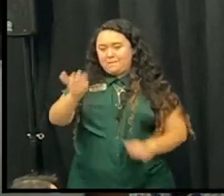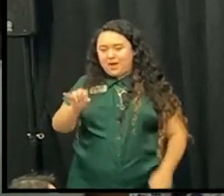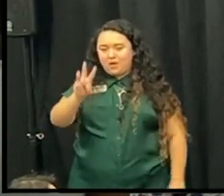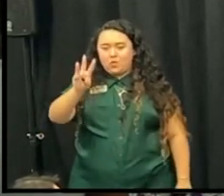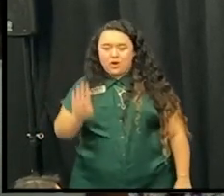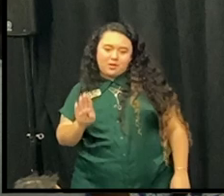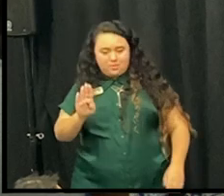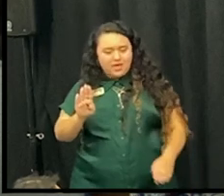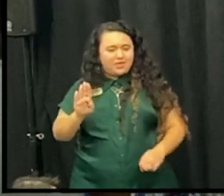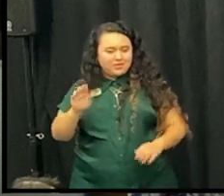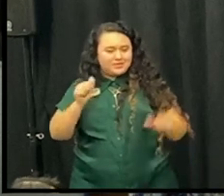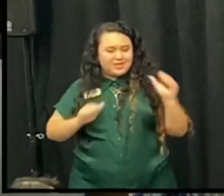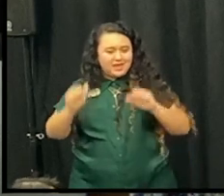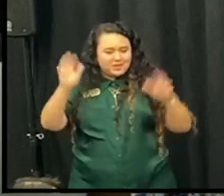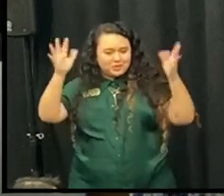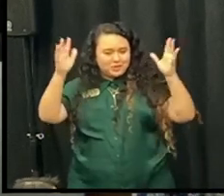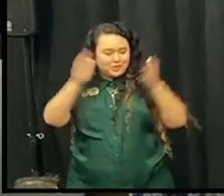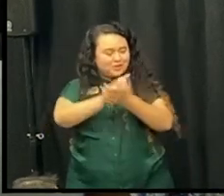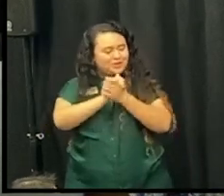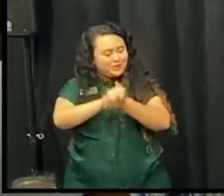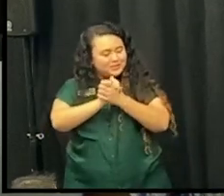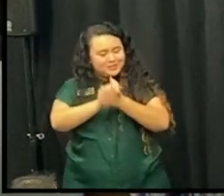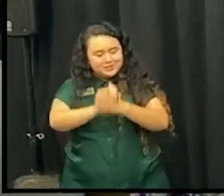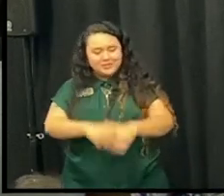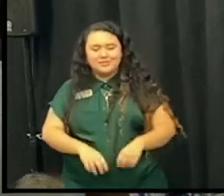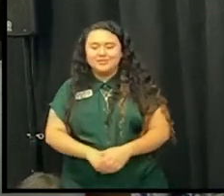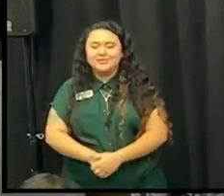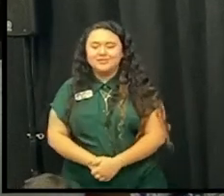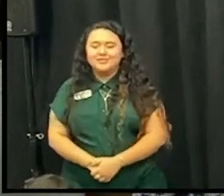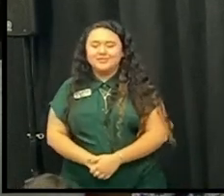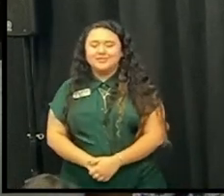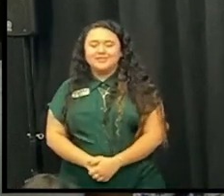Theatricals. Congratulations.